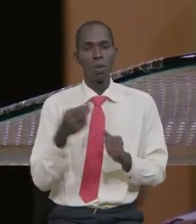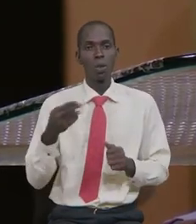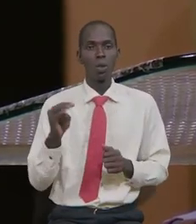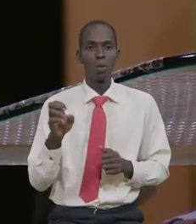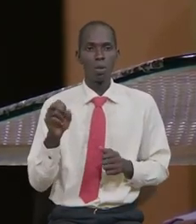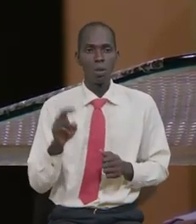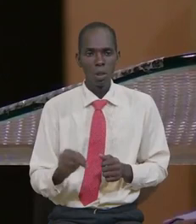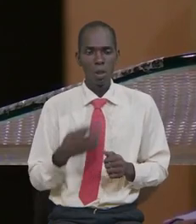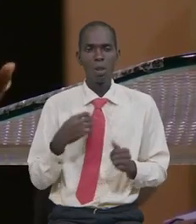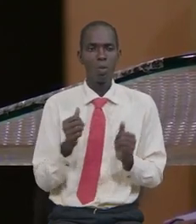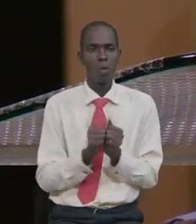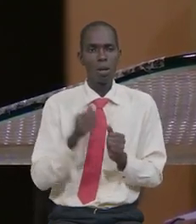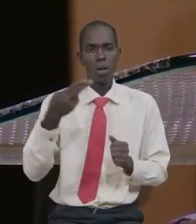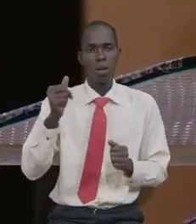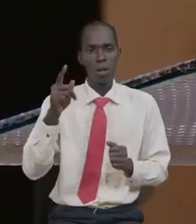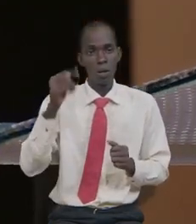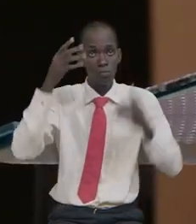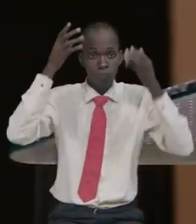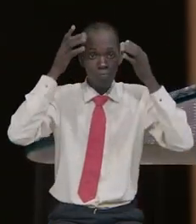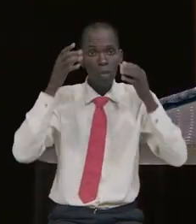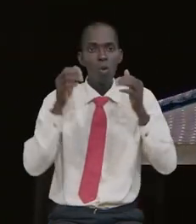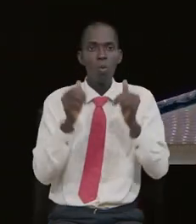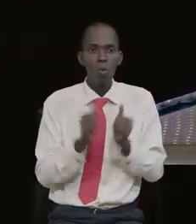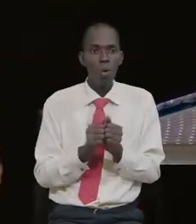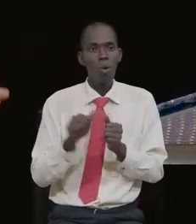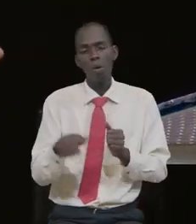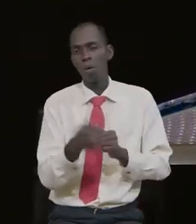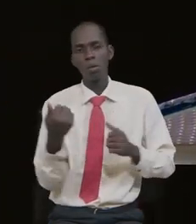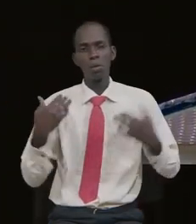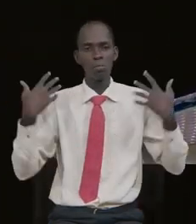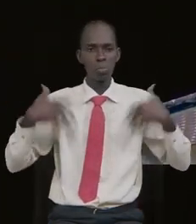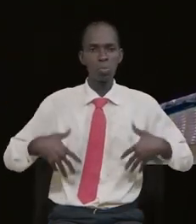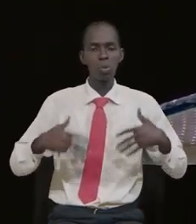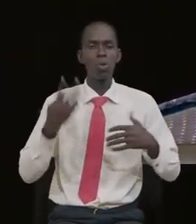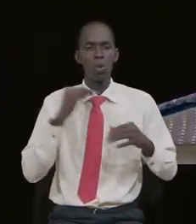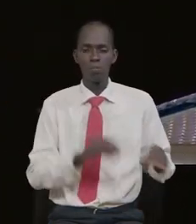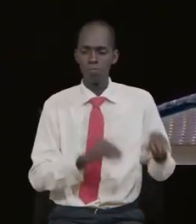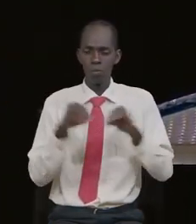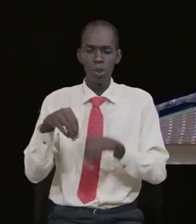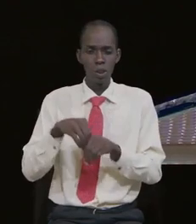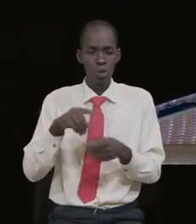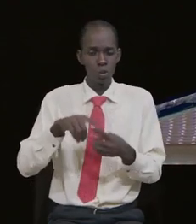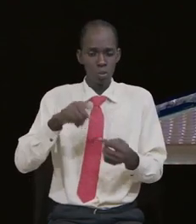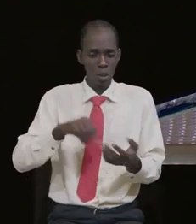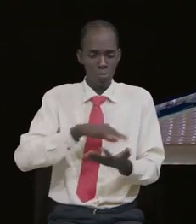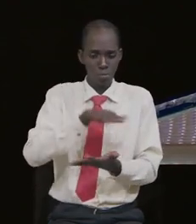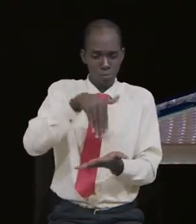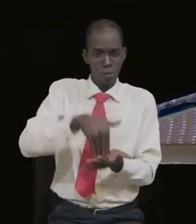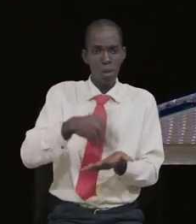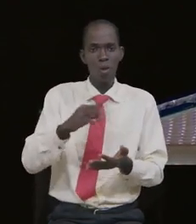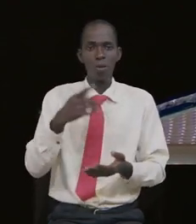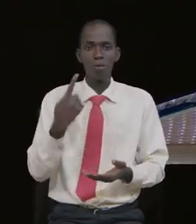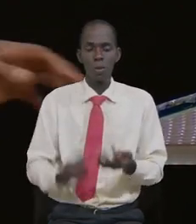other garments, and they were cast into the midst of the burning fiery furnace.